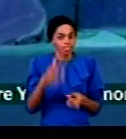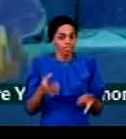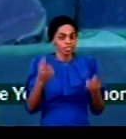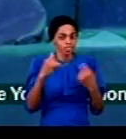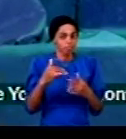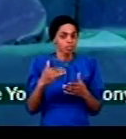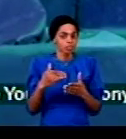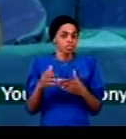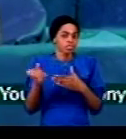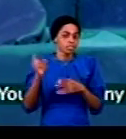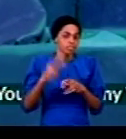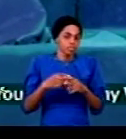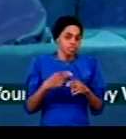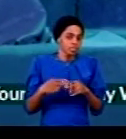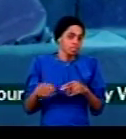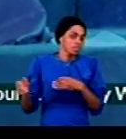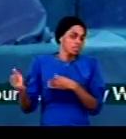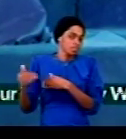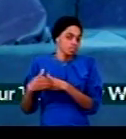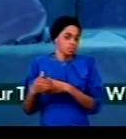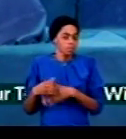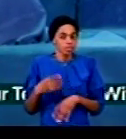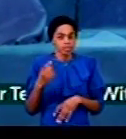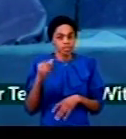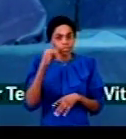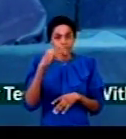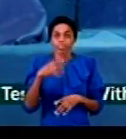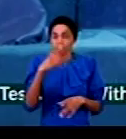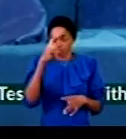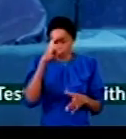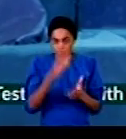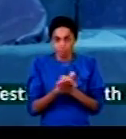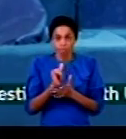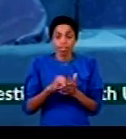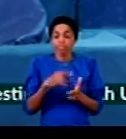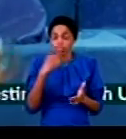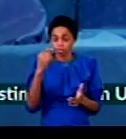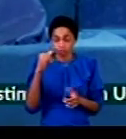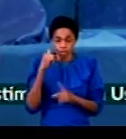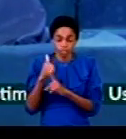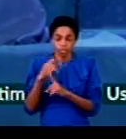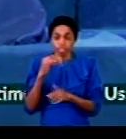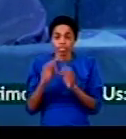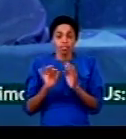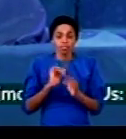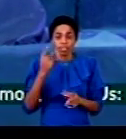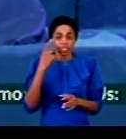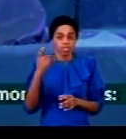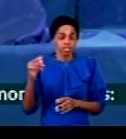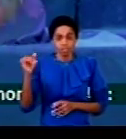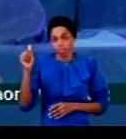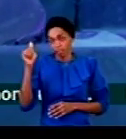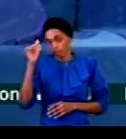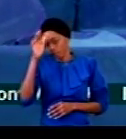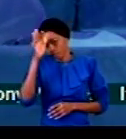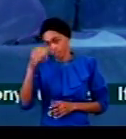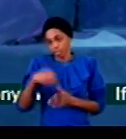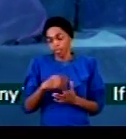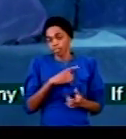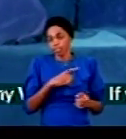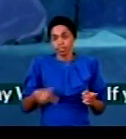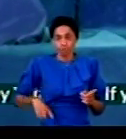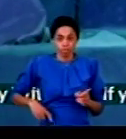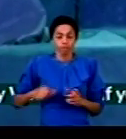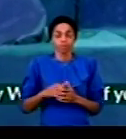asthma drugs. It's always there in my bag. And I must take it every night before I go to sleep or else it might be a death sentence for